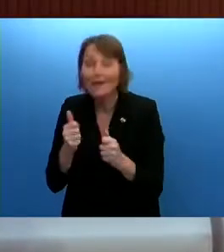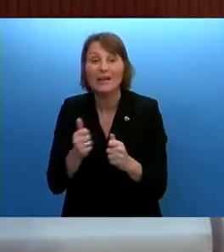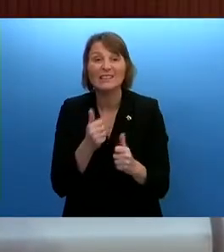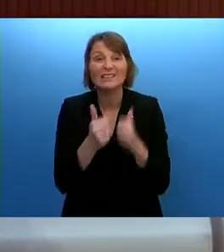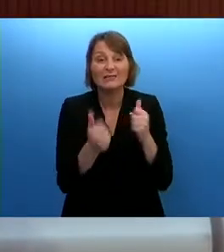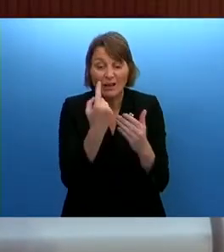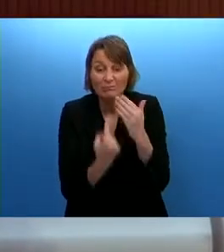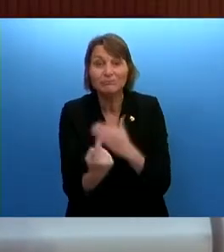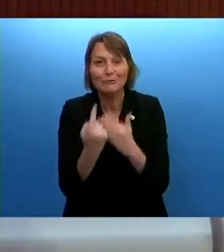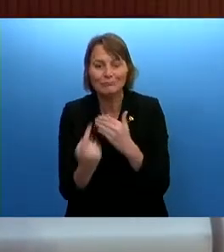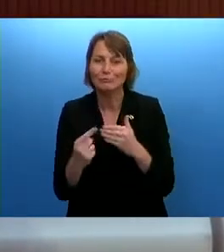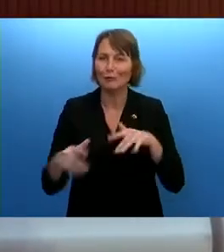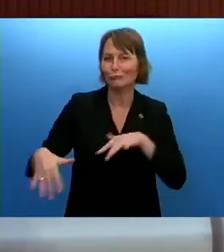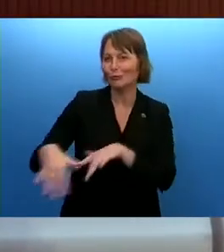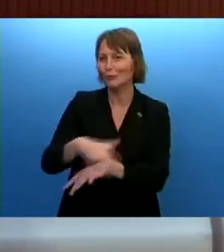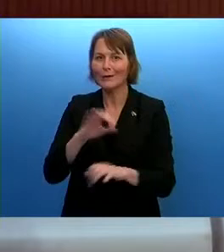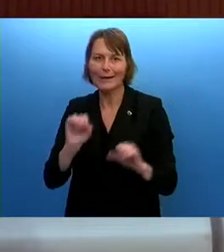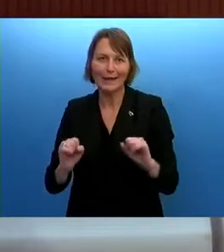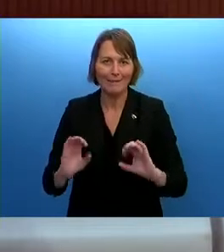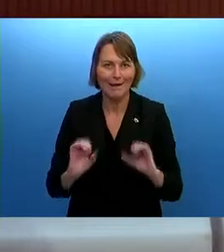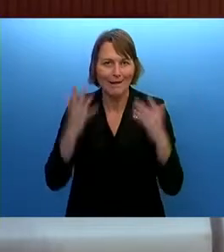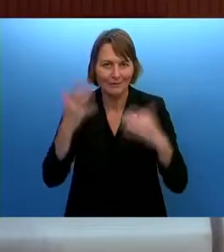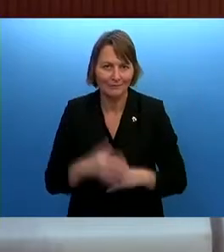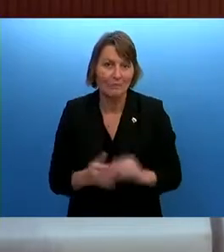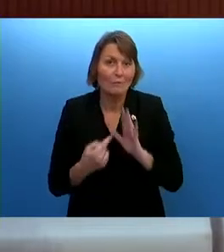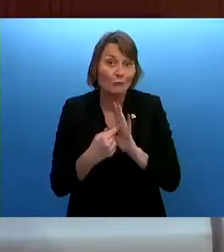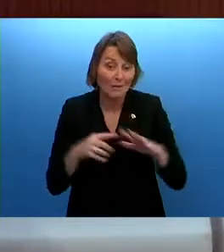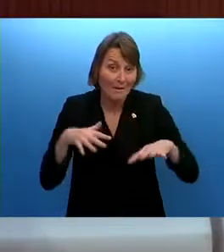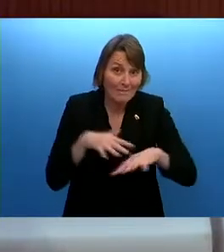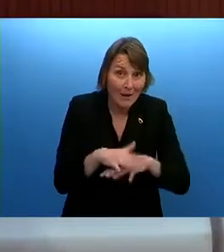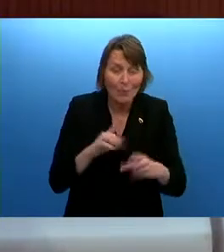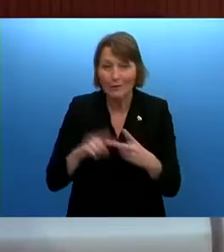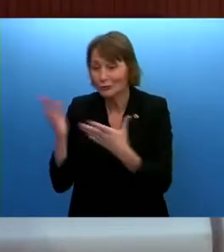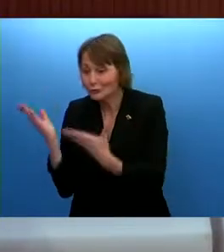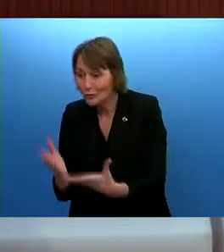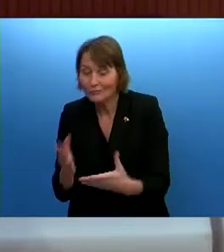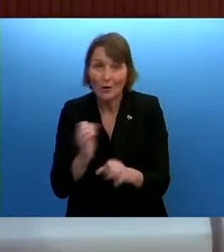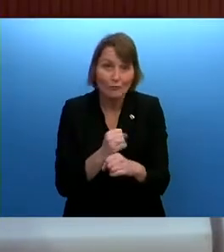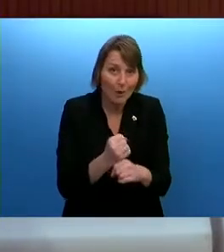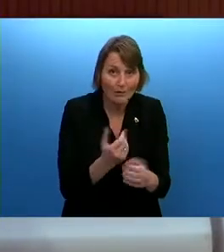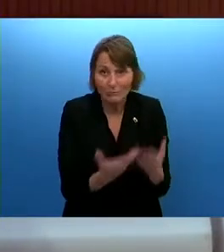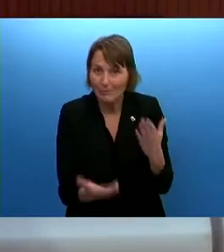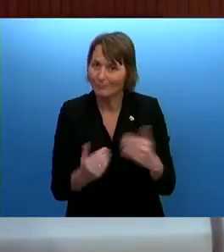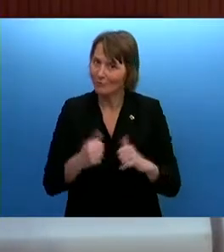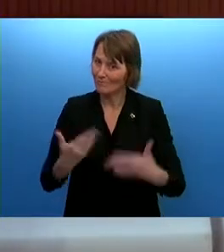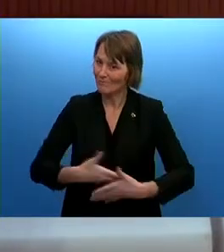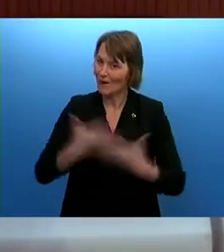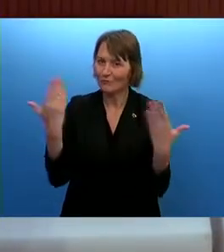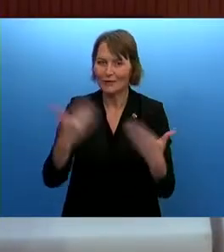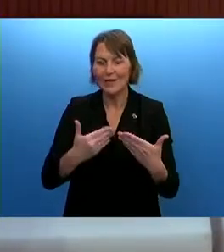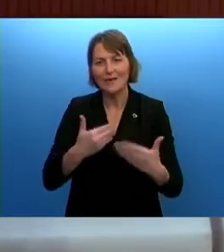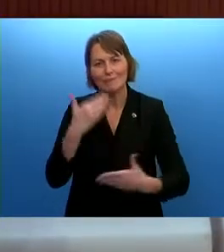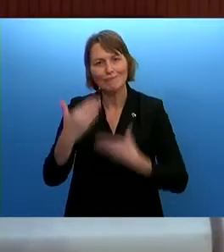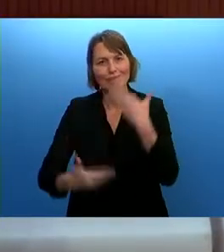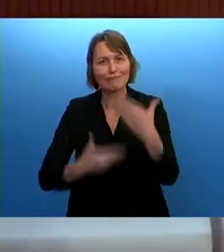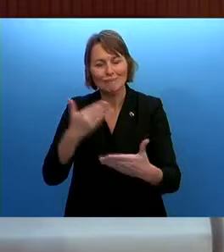These systems include a network of services, people, and products that enable them to carry out their daily lives and actively participate